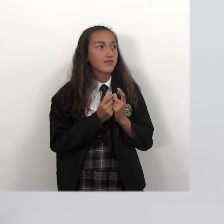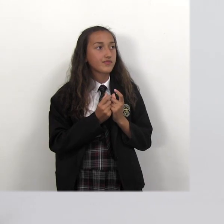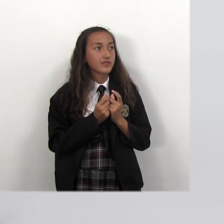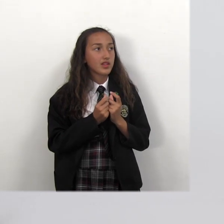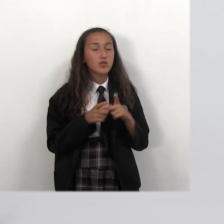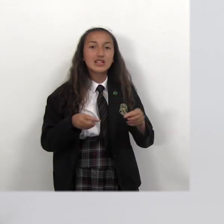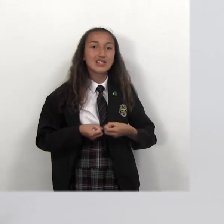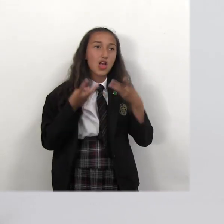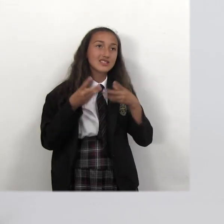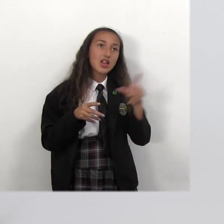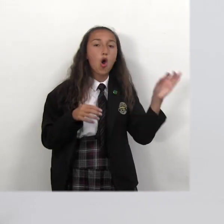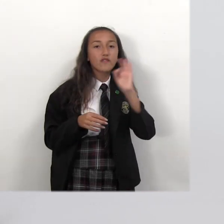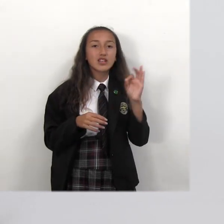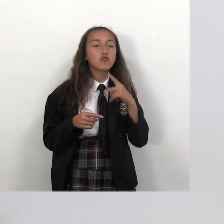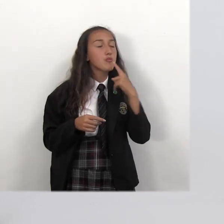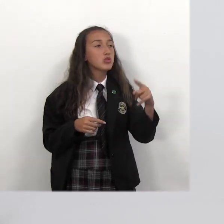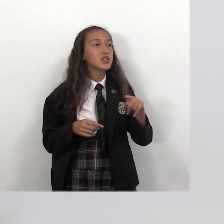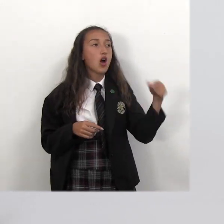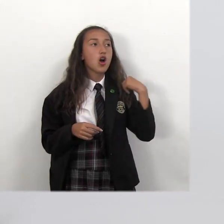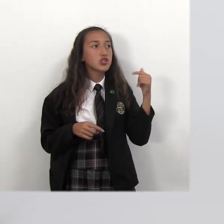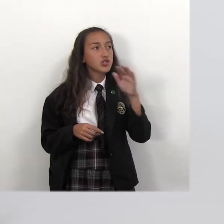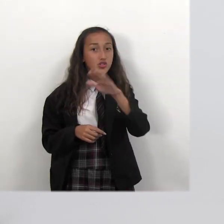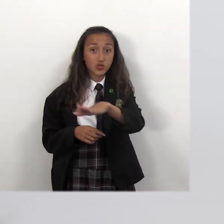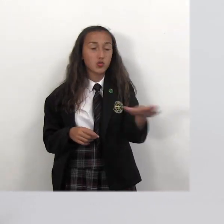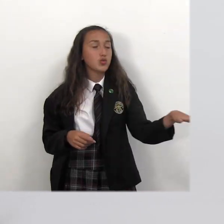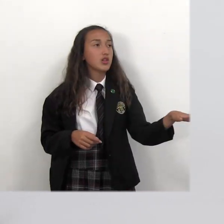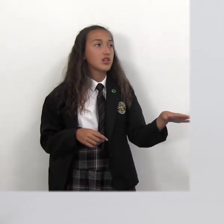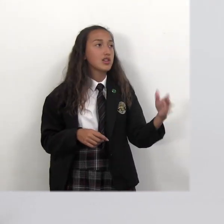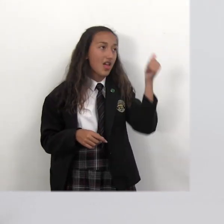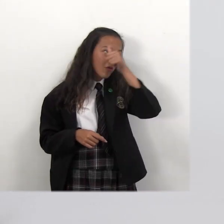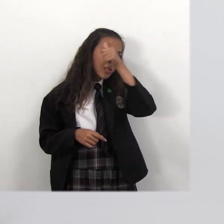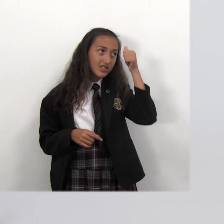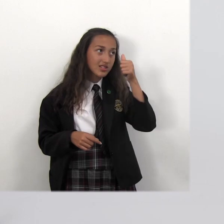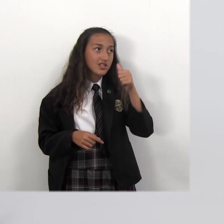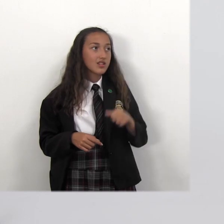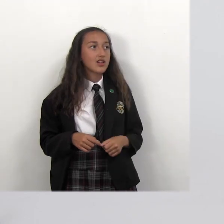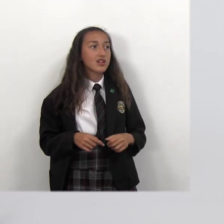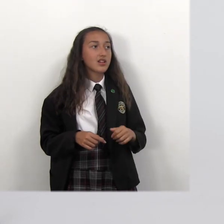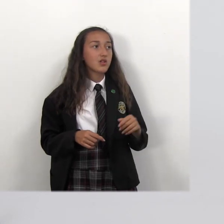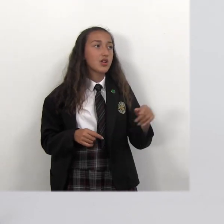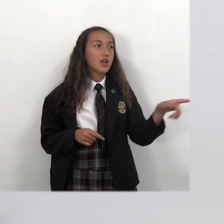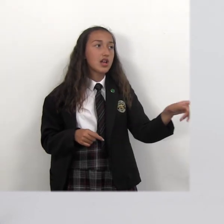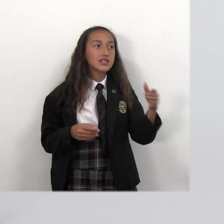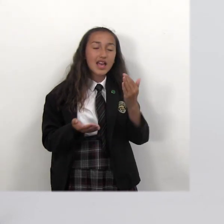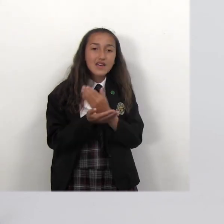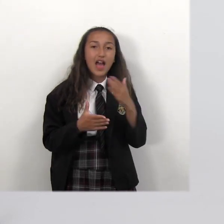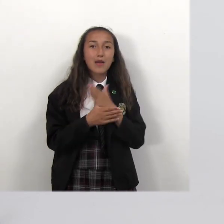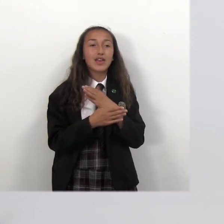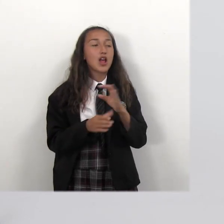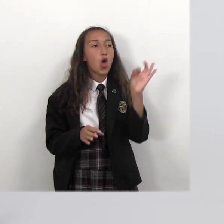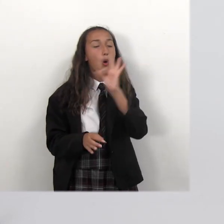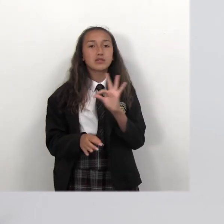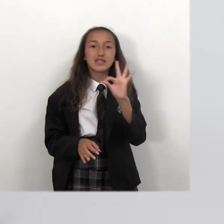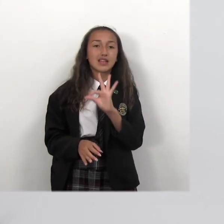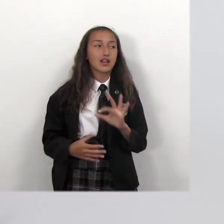were delighted that Ofsted recently reported that our students here at St Catherine's reported that they felt safe,